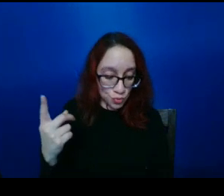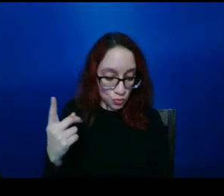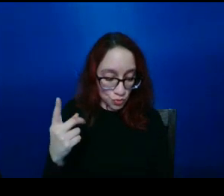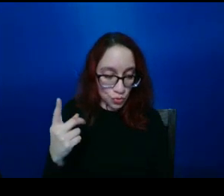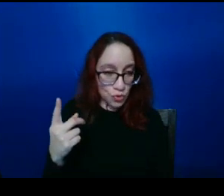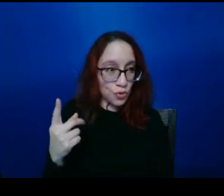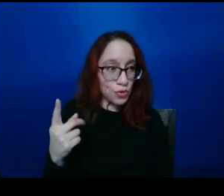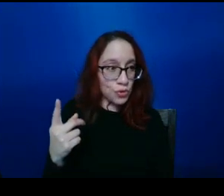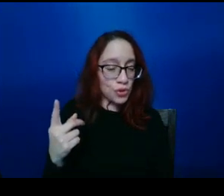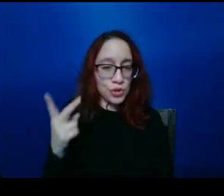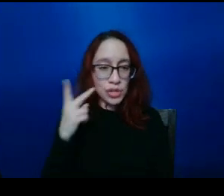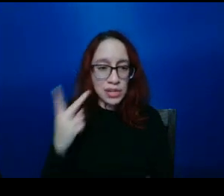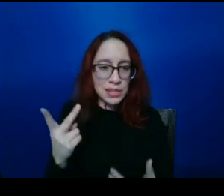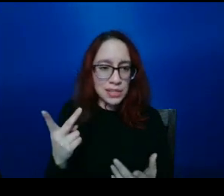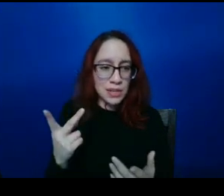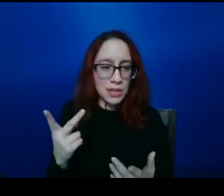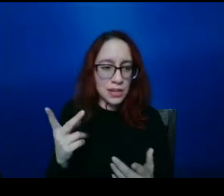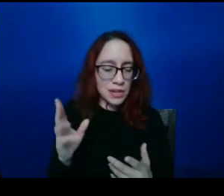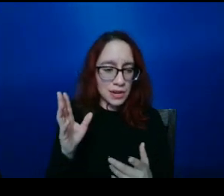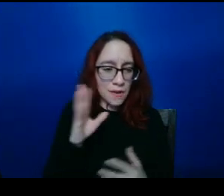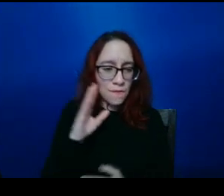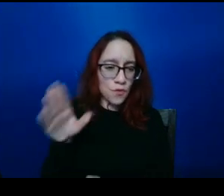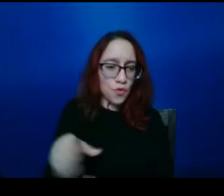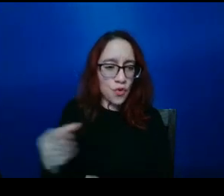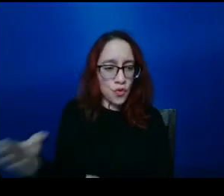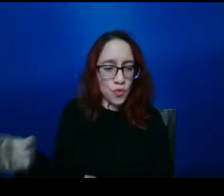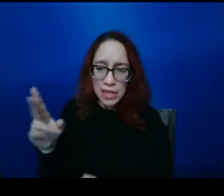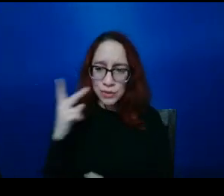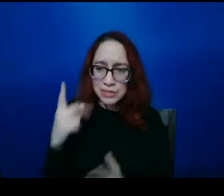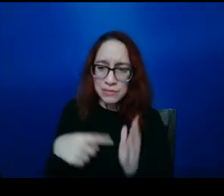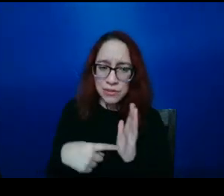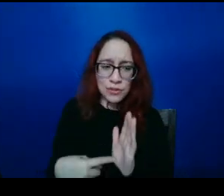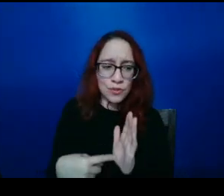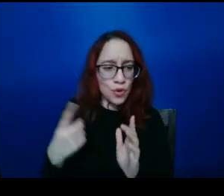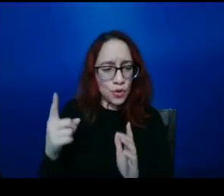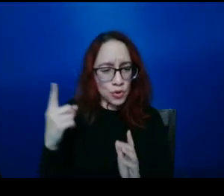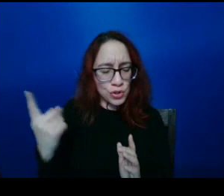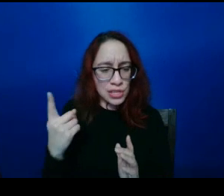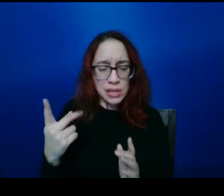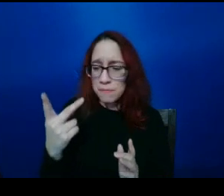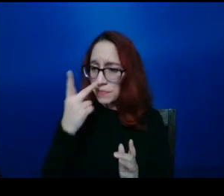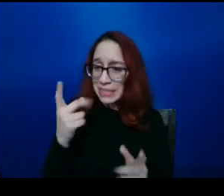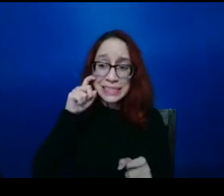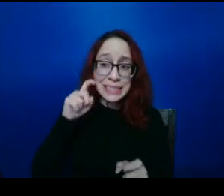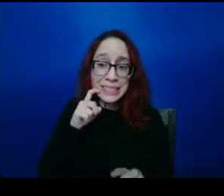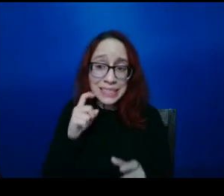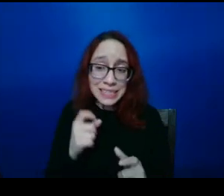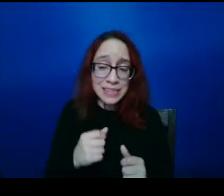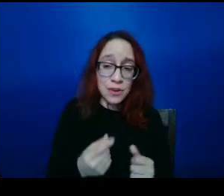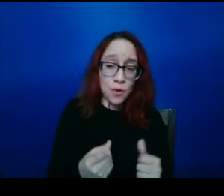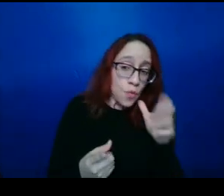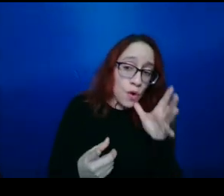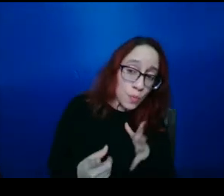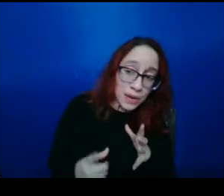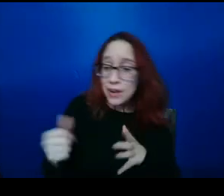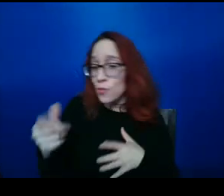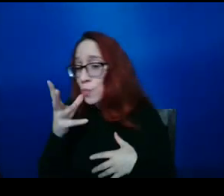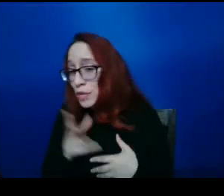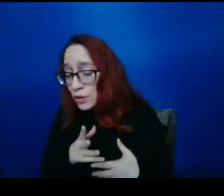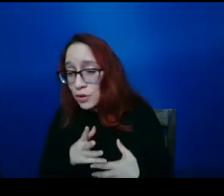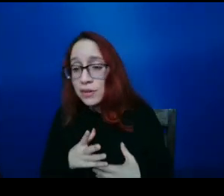poopy penis, because that's what this flag stands for. It stands for the sex between one female and another